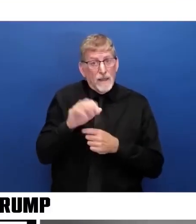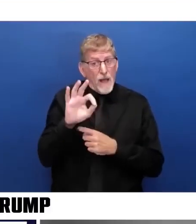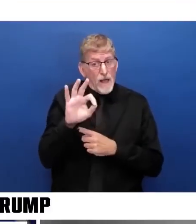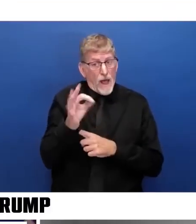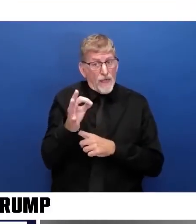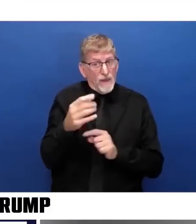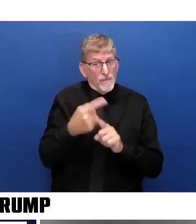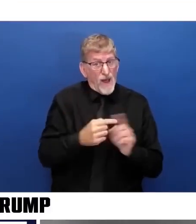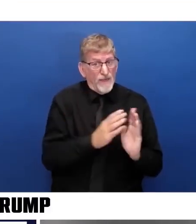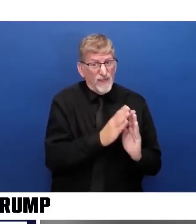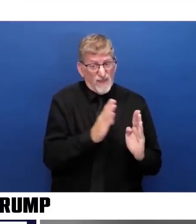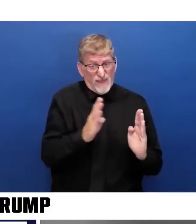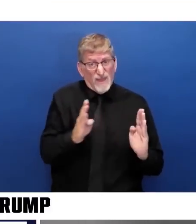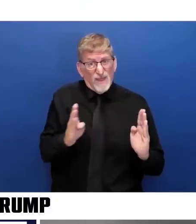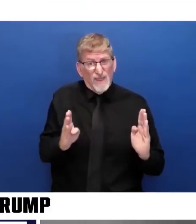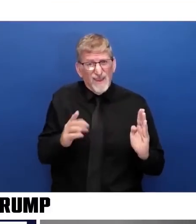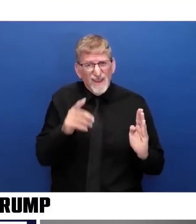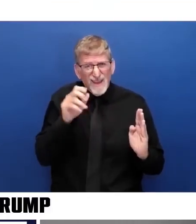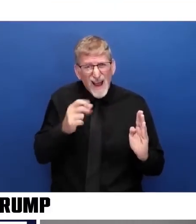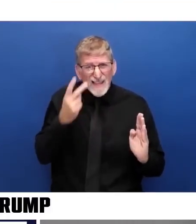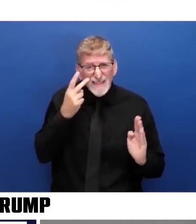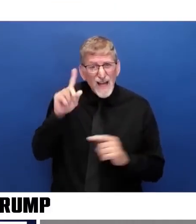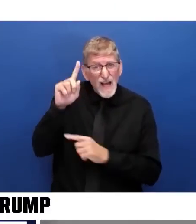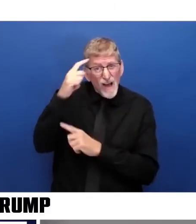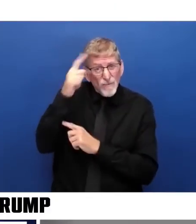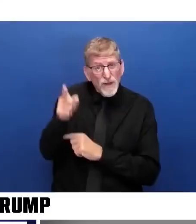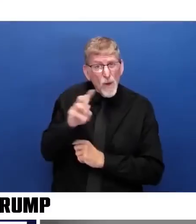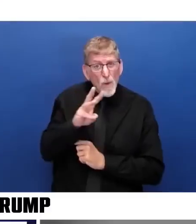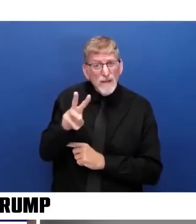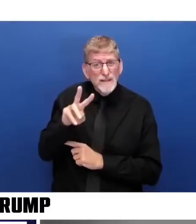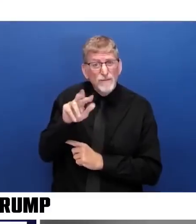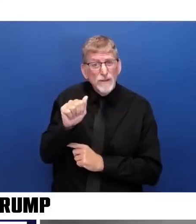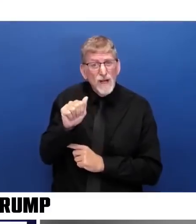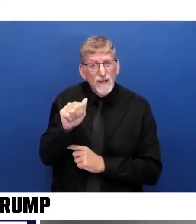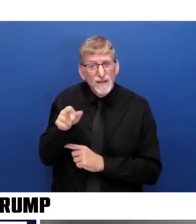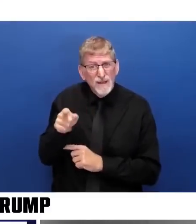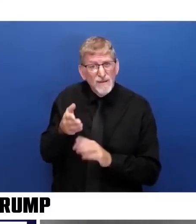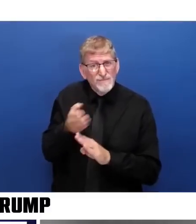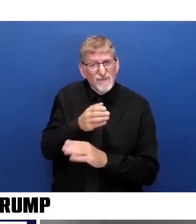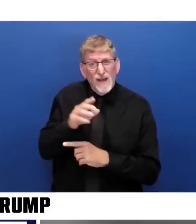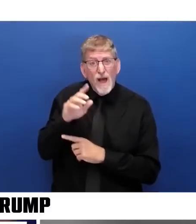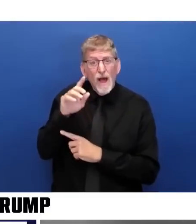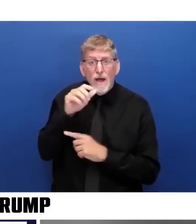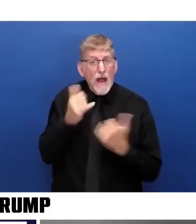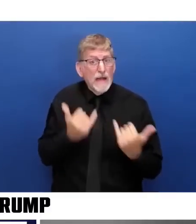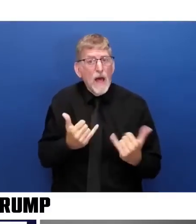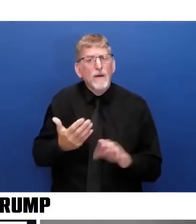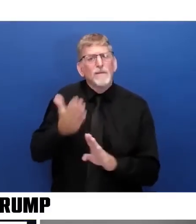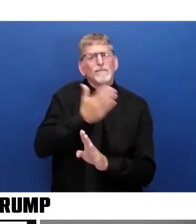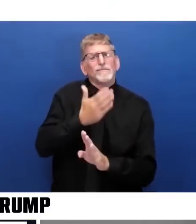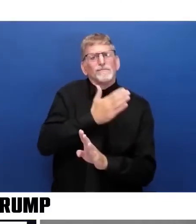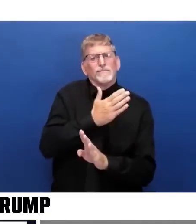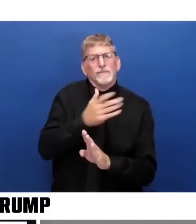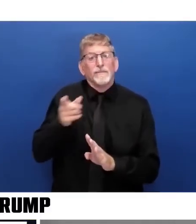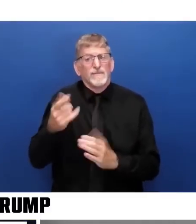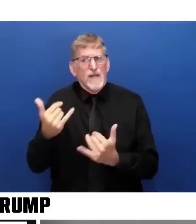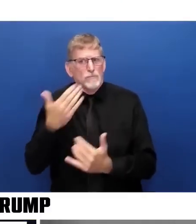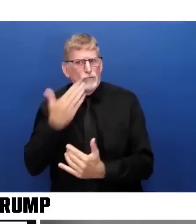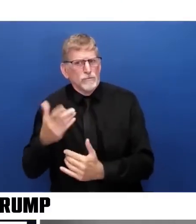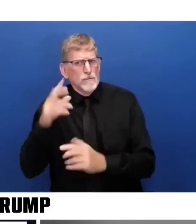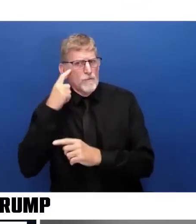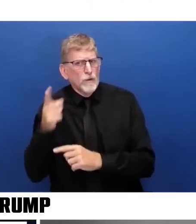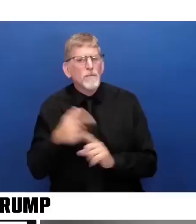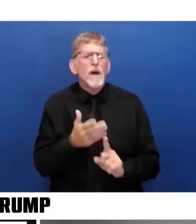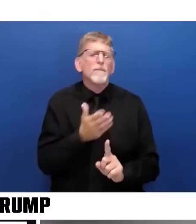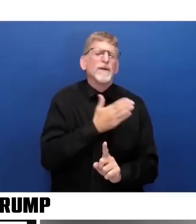at the governor of West Virginia, the previous governor of West Virginia, not the current governor, who's doing an excellent job, but the governor before,